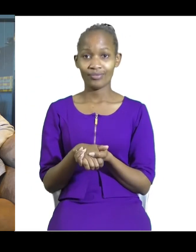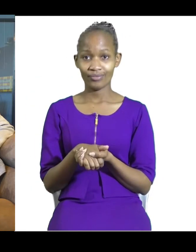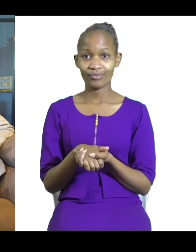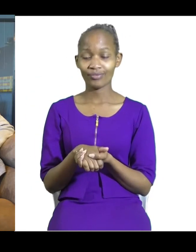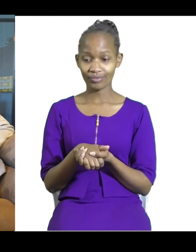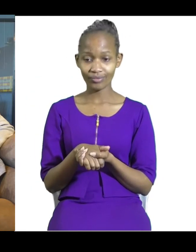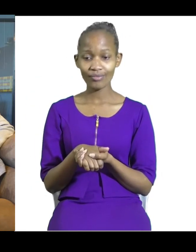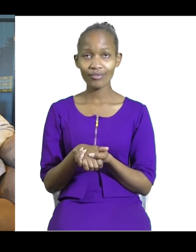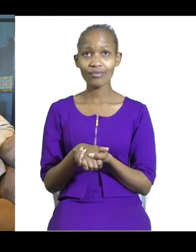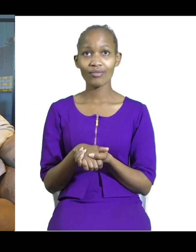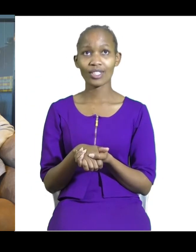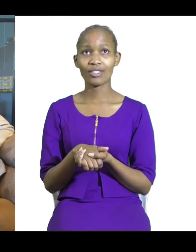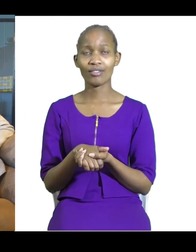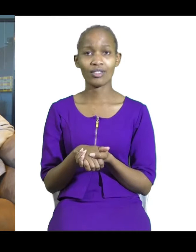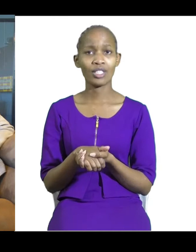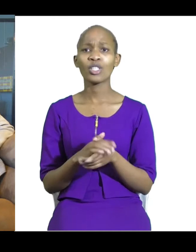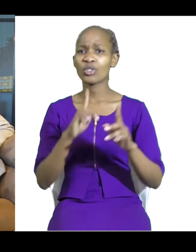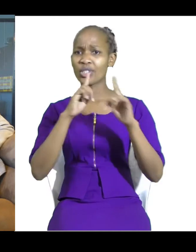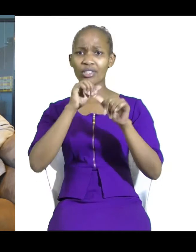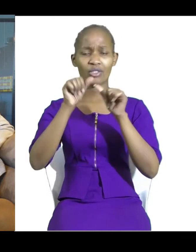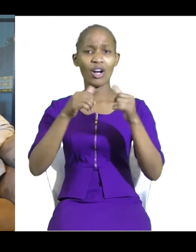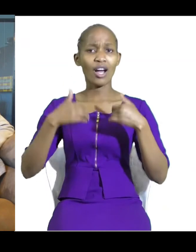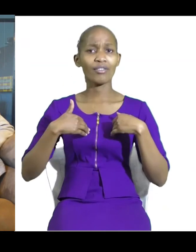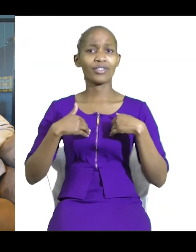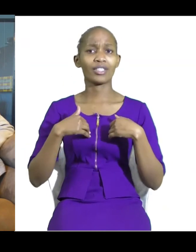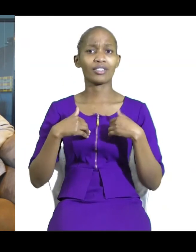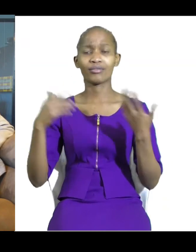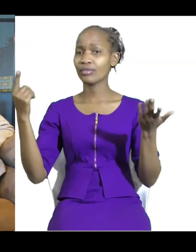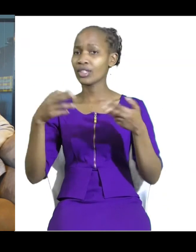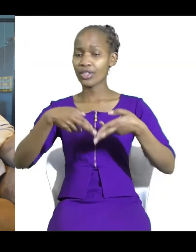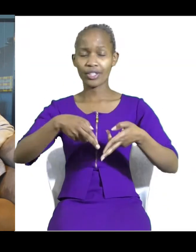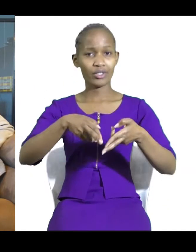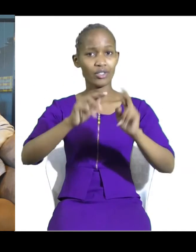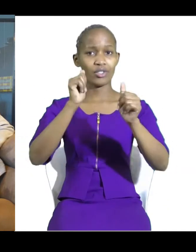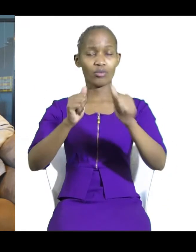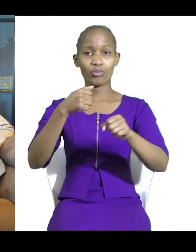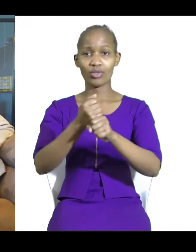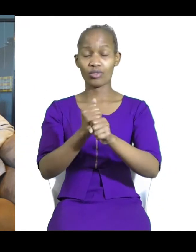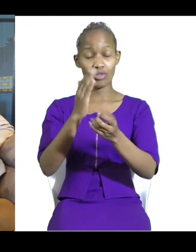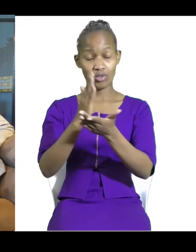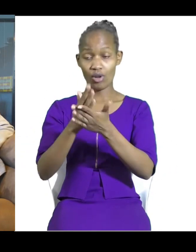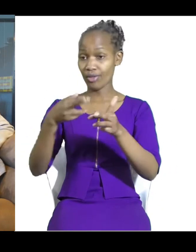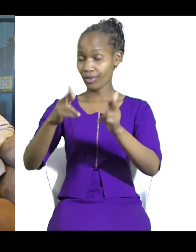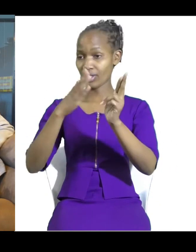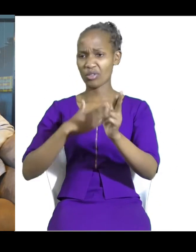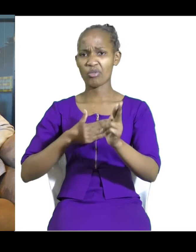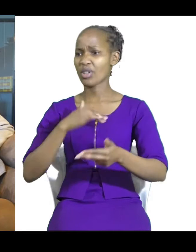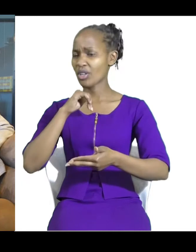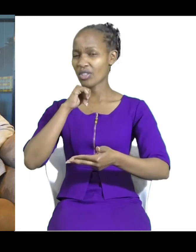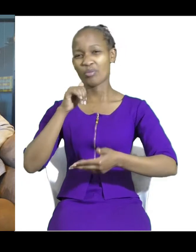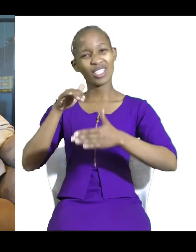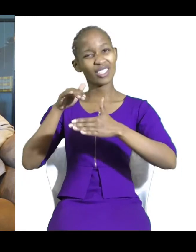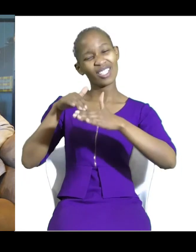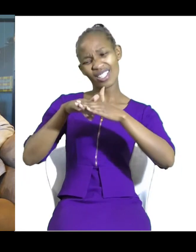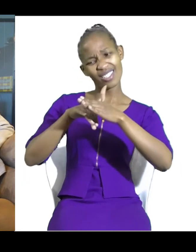in regard to clamor for having the modern roads that are being constructed, even though the roads that we have will not be so